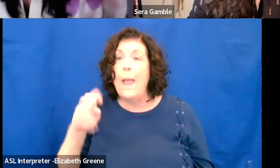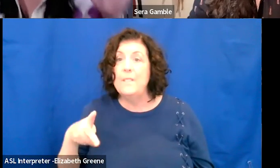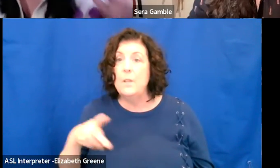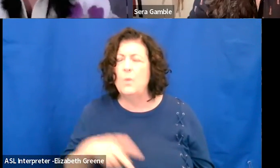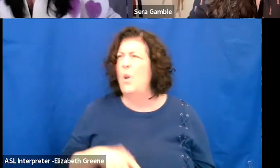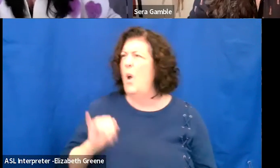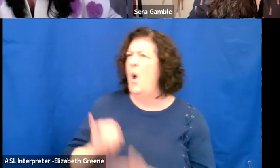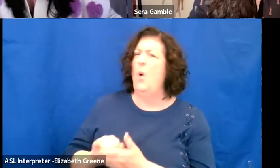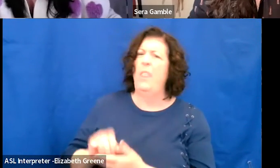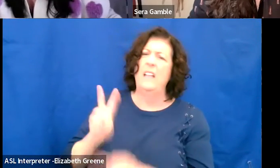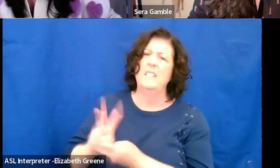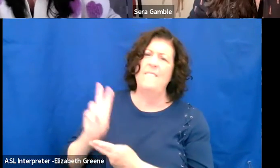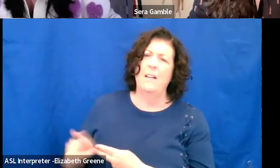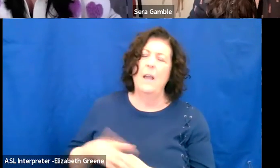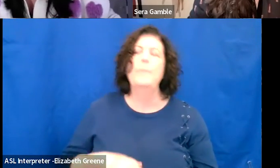because